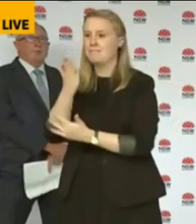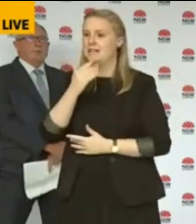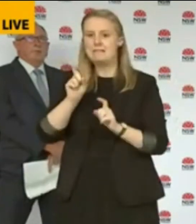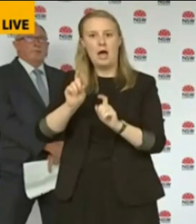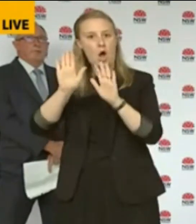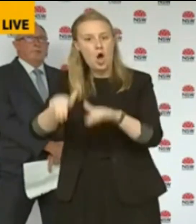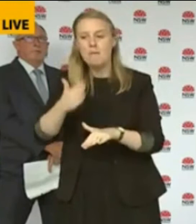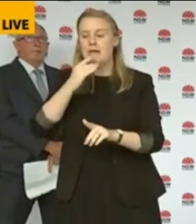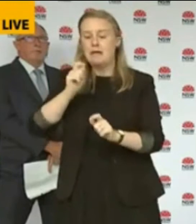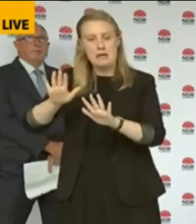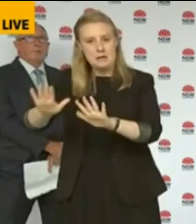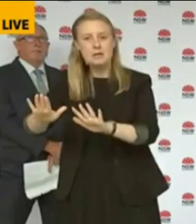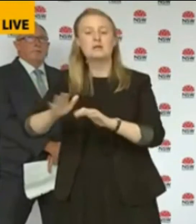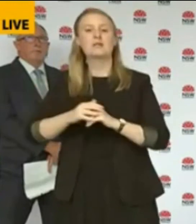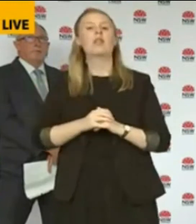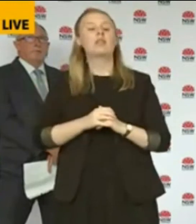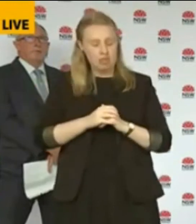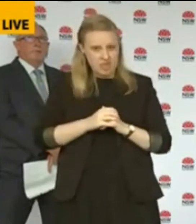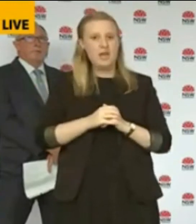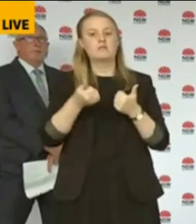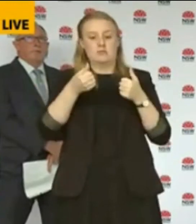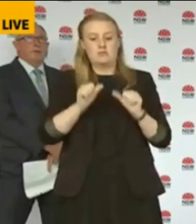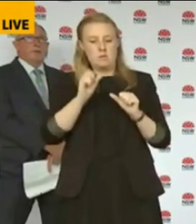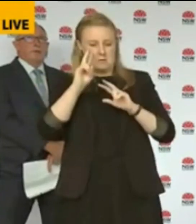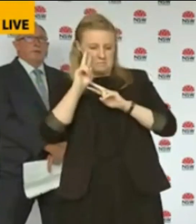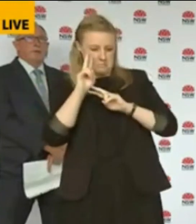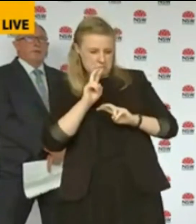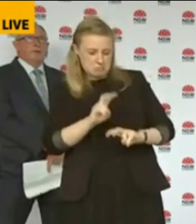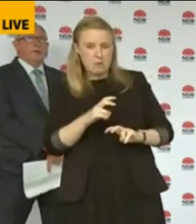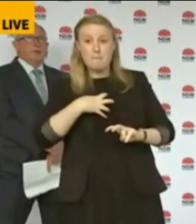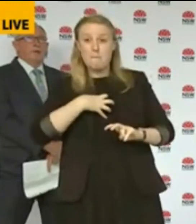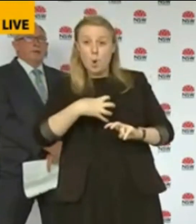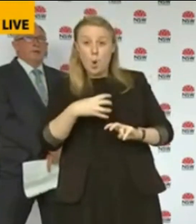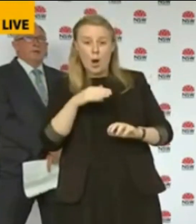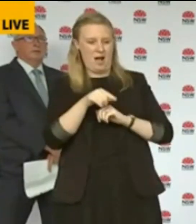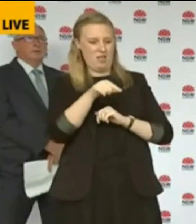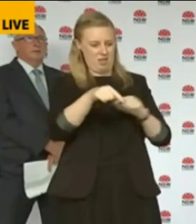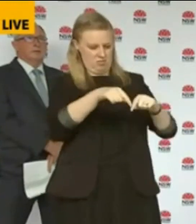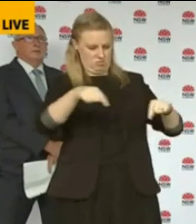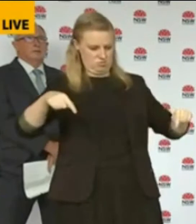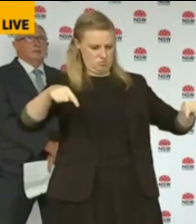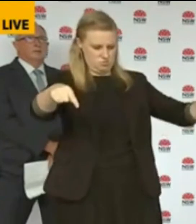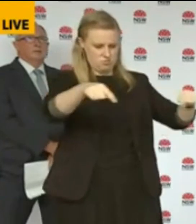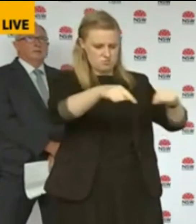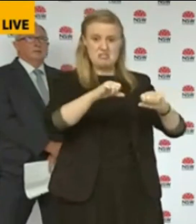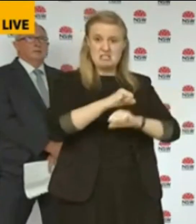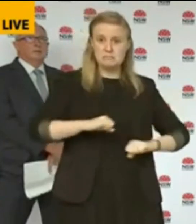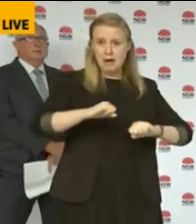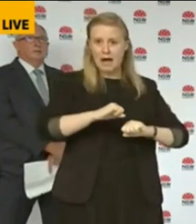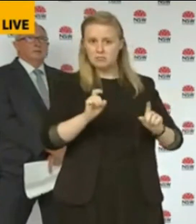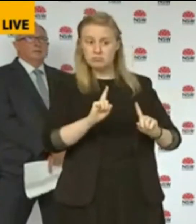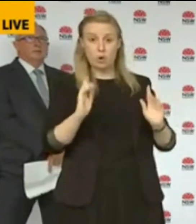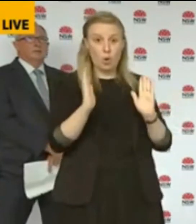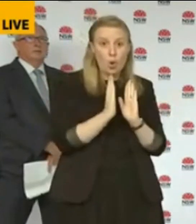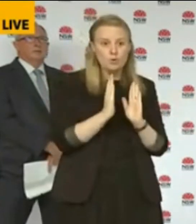venue and the activities they undertook at the venue, that will inform whether people are close contacts and having to isolate for those 14 days